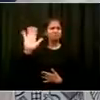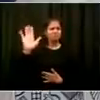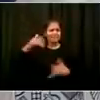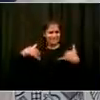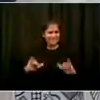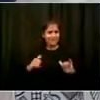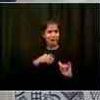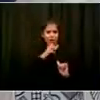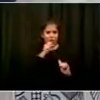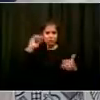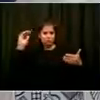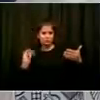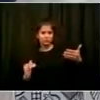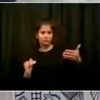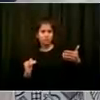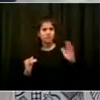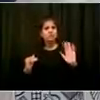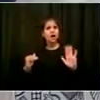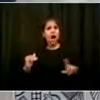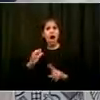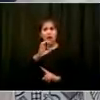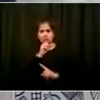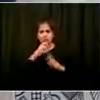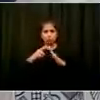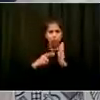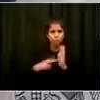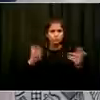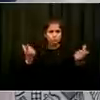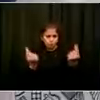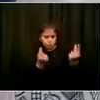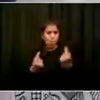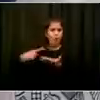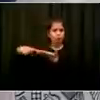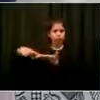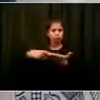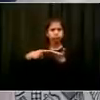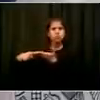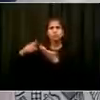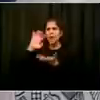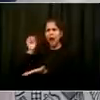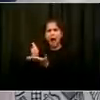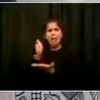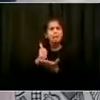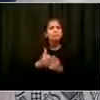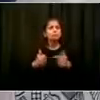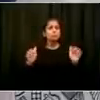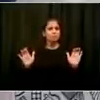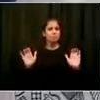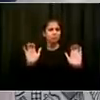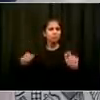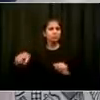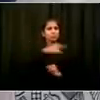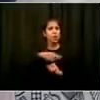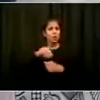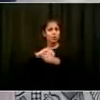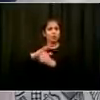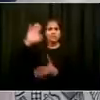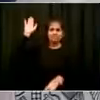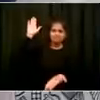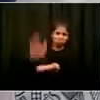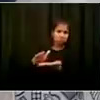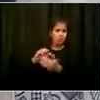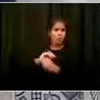And if people are really smart about not traveling and really careful about holiday gatherings, I do not think it's a